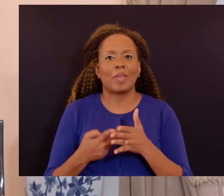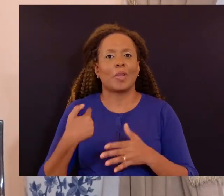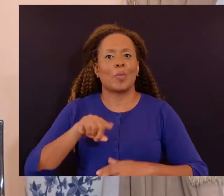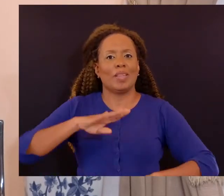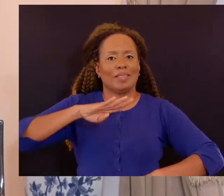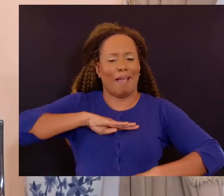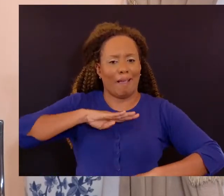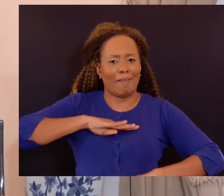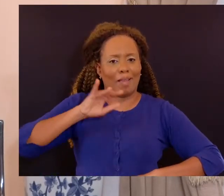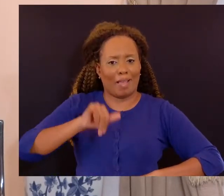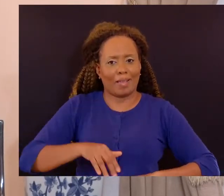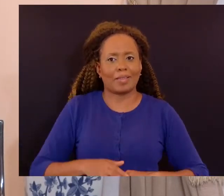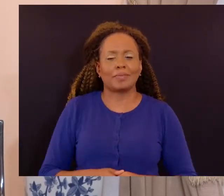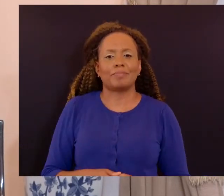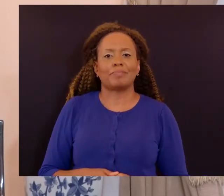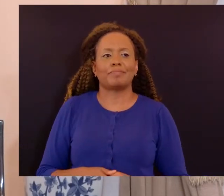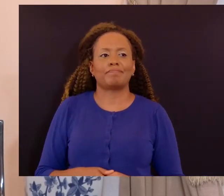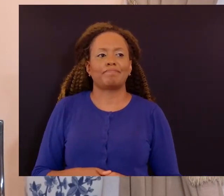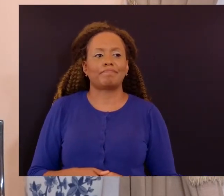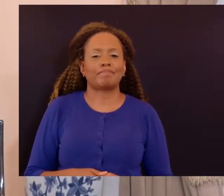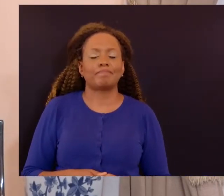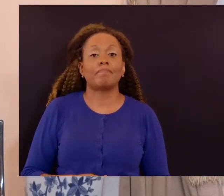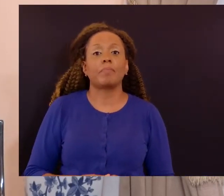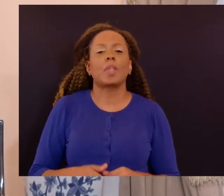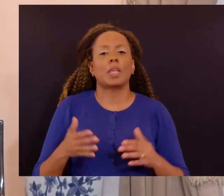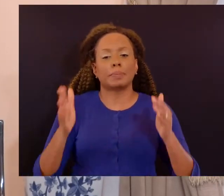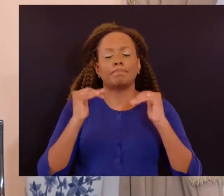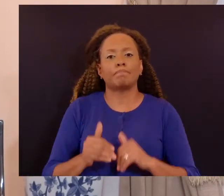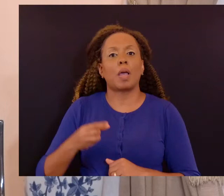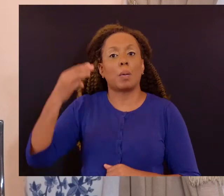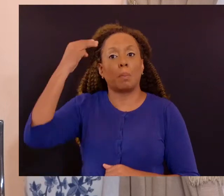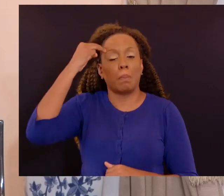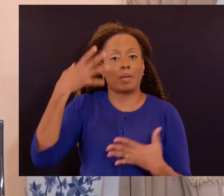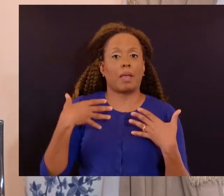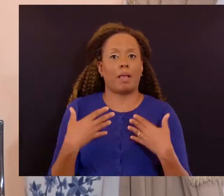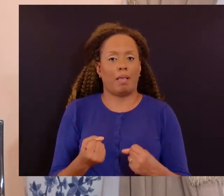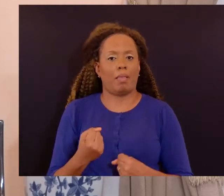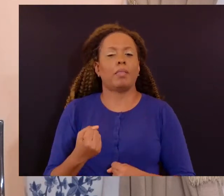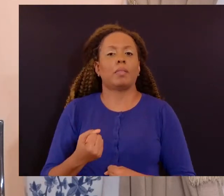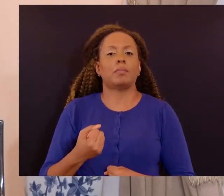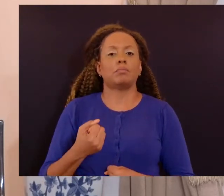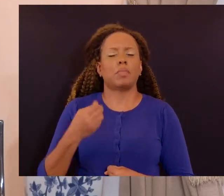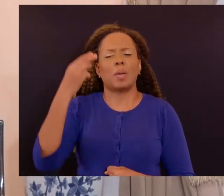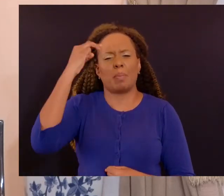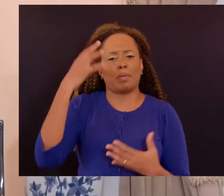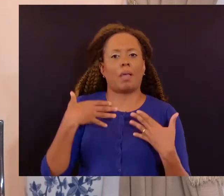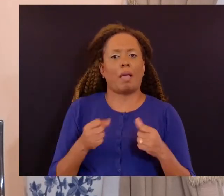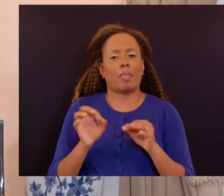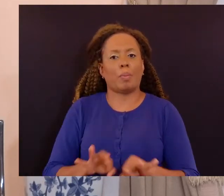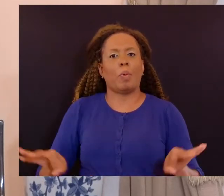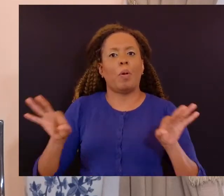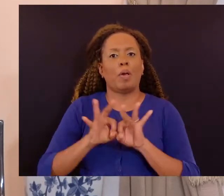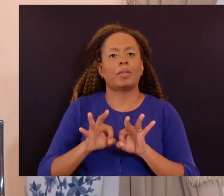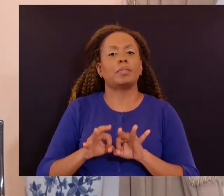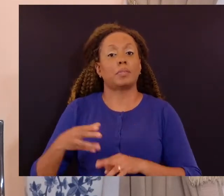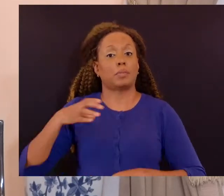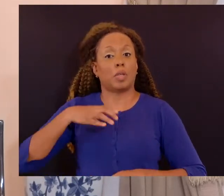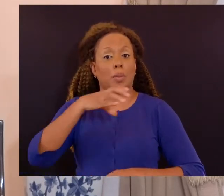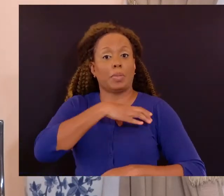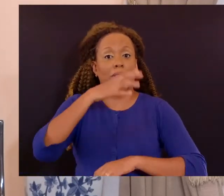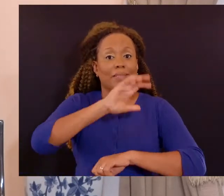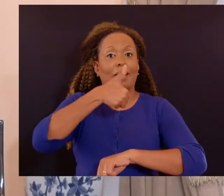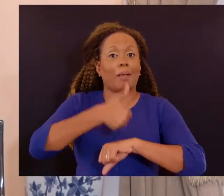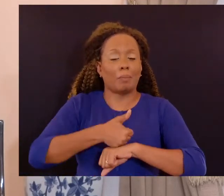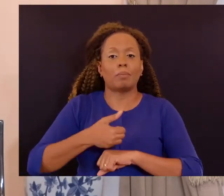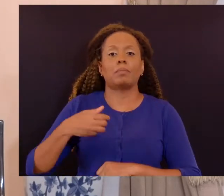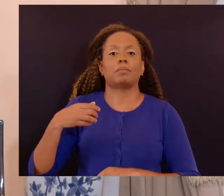it relates to the mental health issues, we have the committee, as I would have spoken to before. That committee has already,